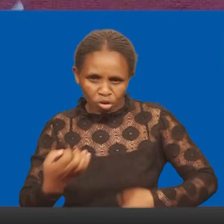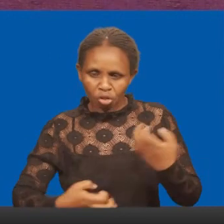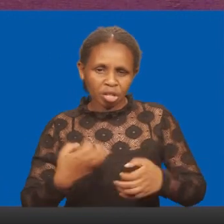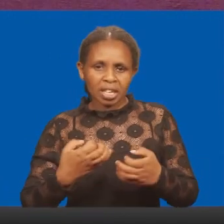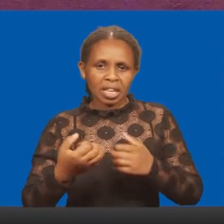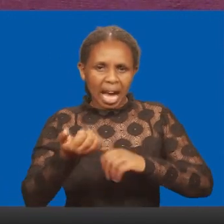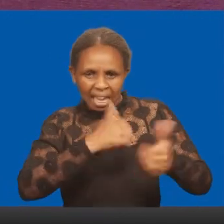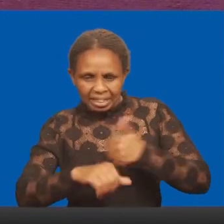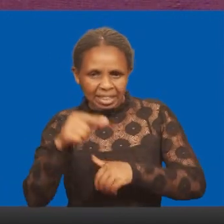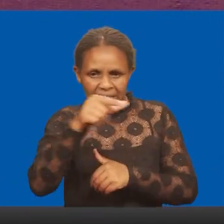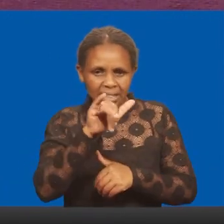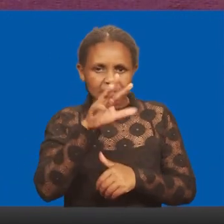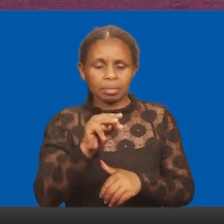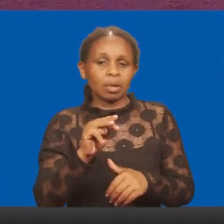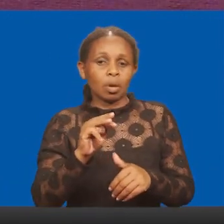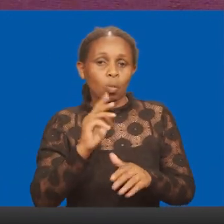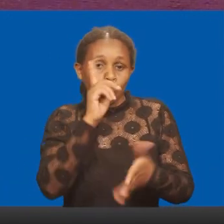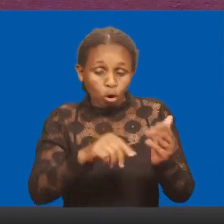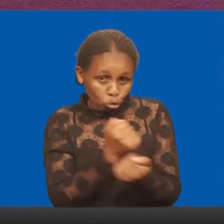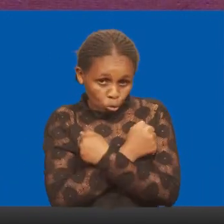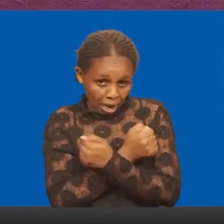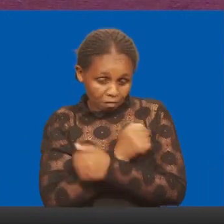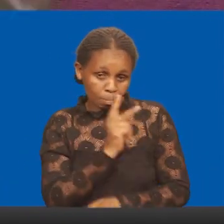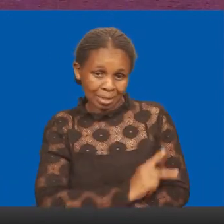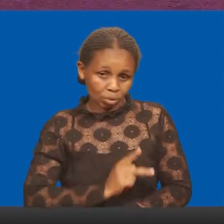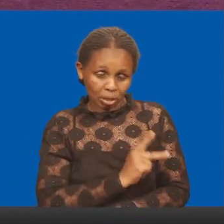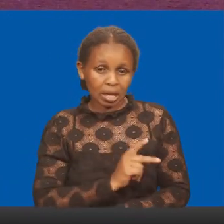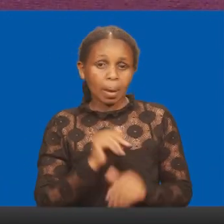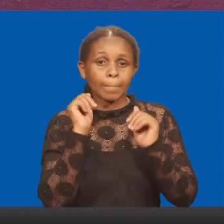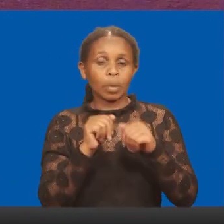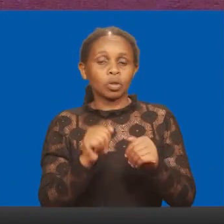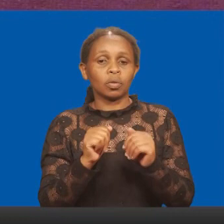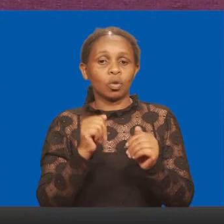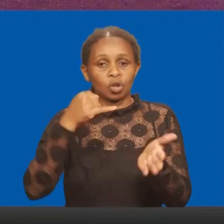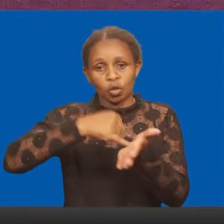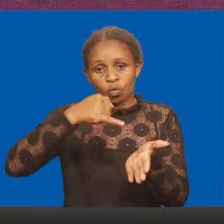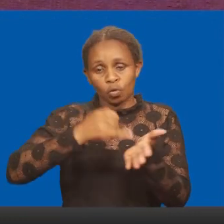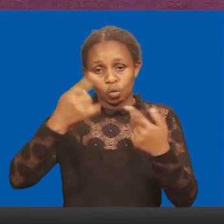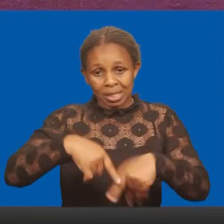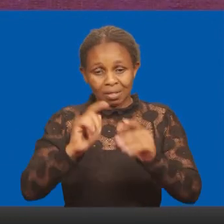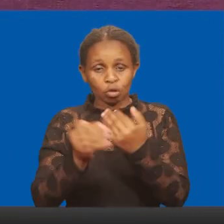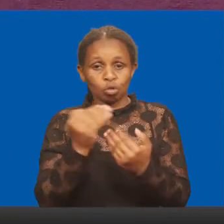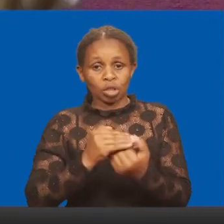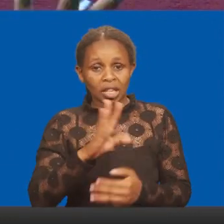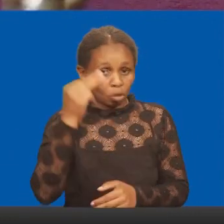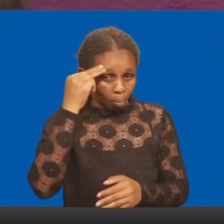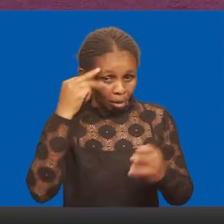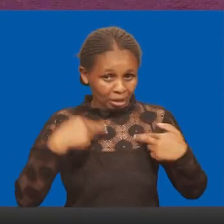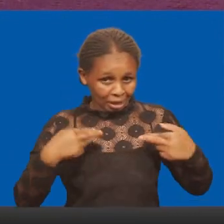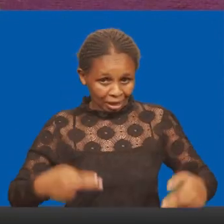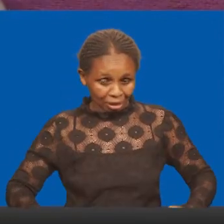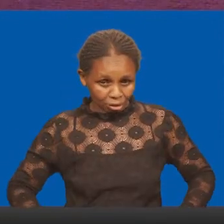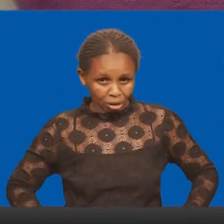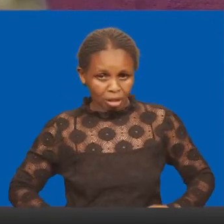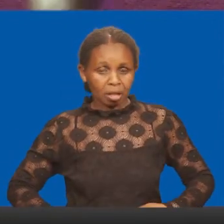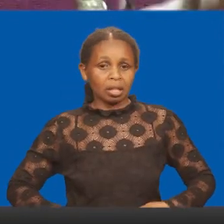can join the gym. You can get a creative hobby, something that fulfills you personally. Those are some of the things that you can do to take care of your mental health,